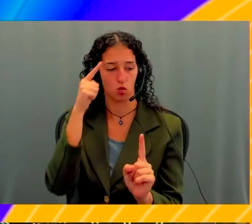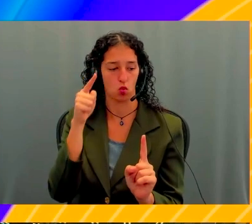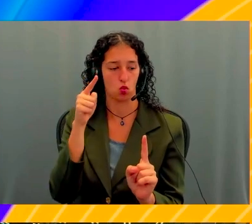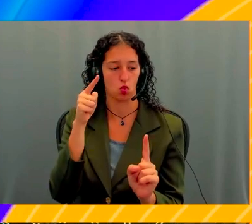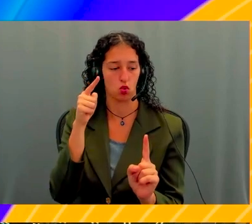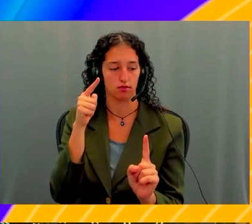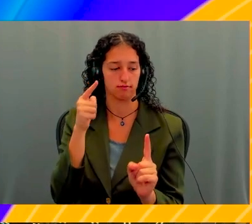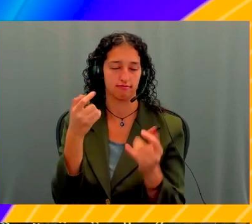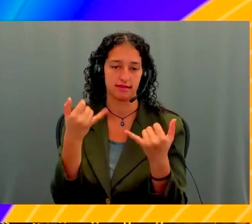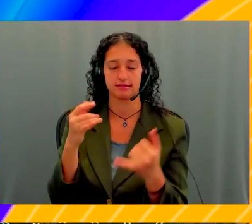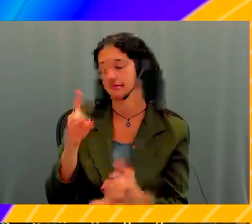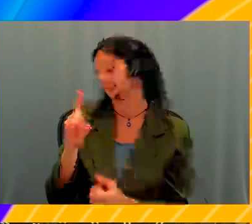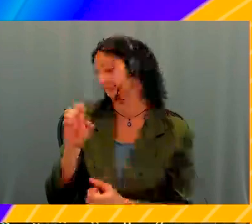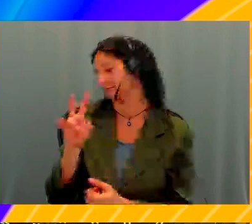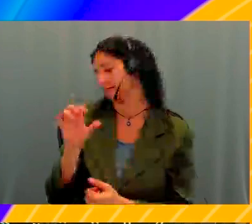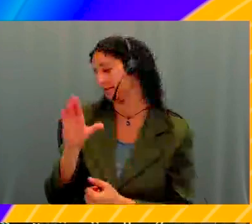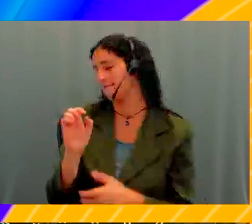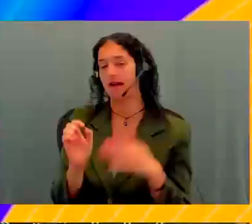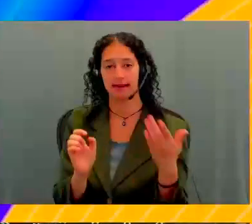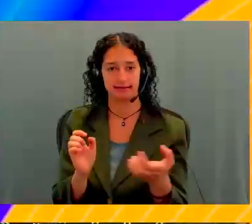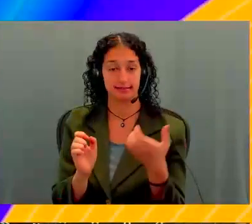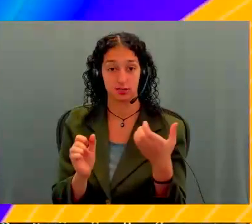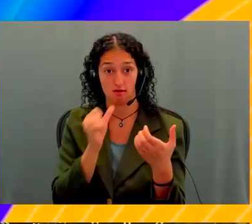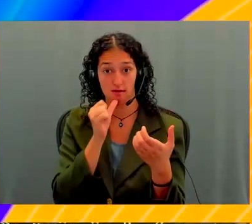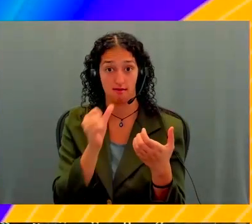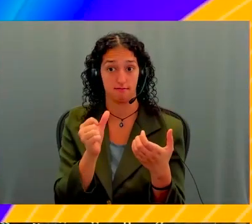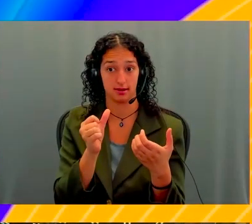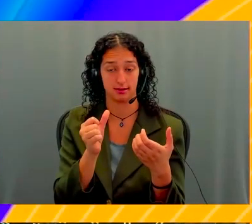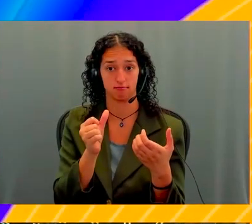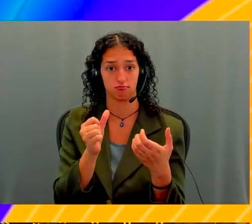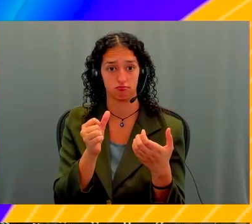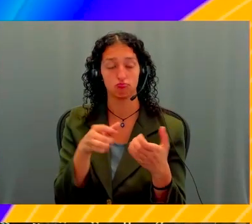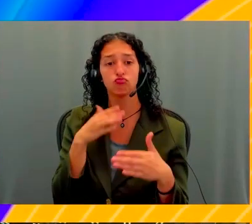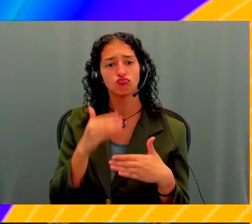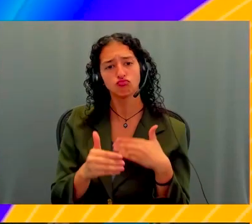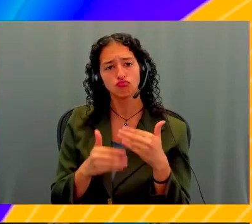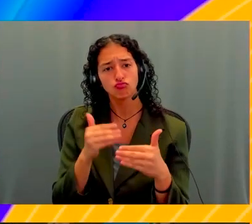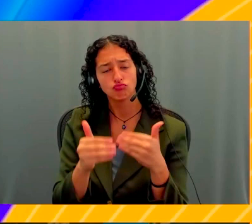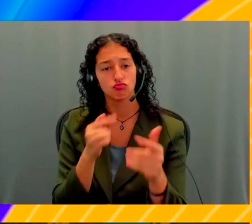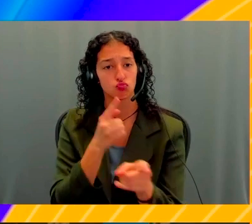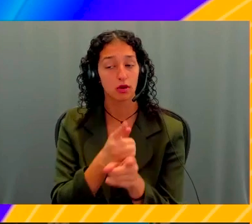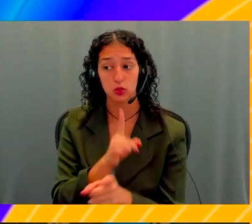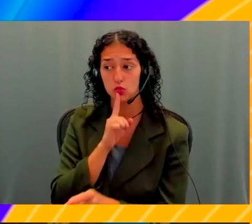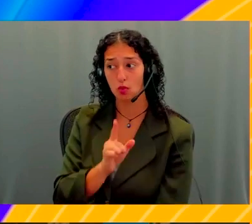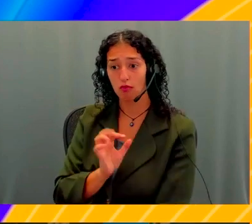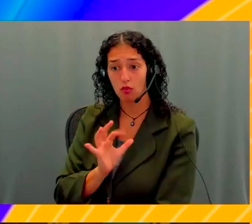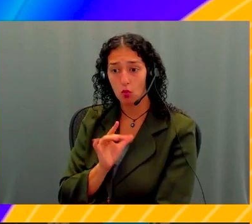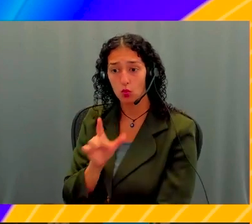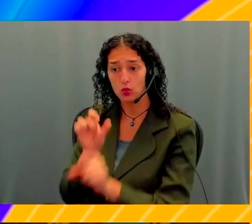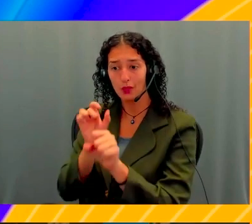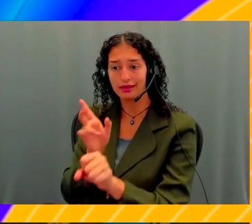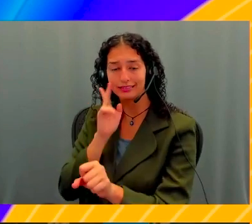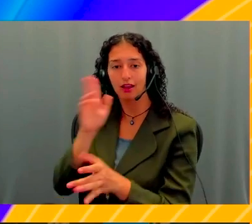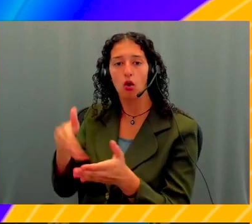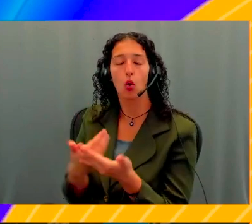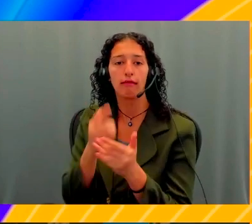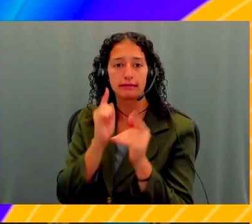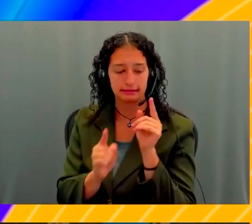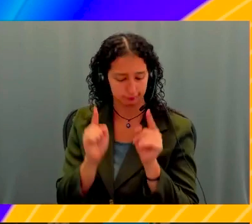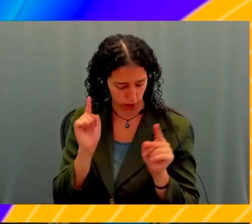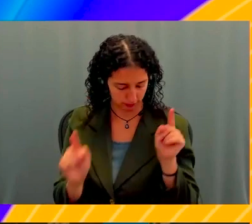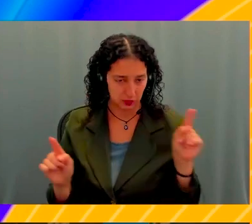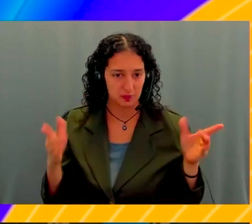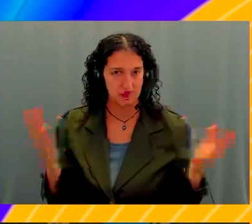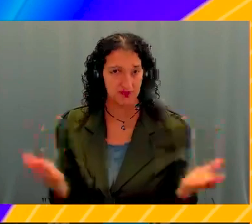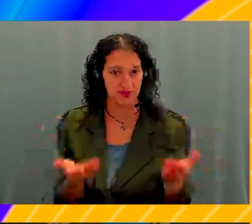to maybe not be behaving correctly. So it's pretty cool that like you're able to see all the different variables over here and